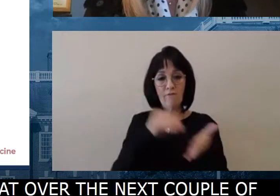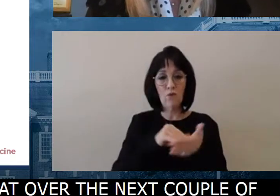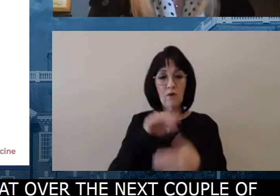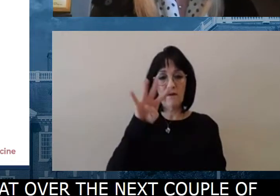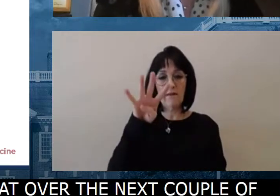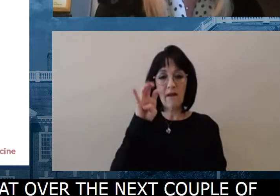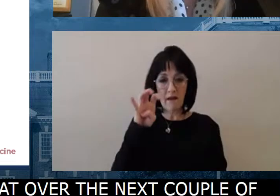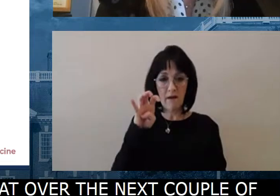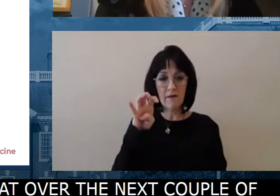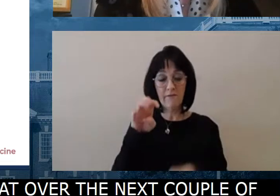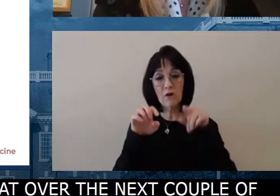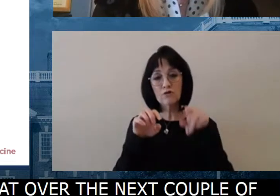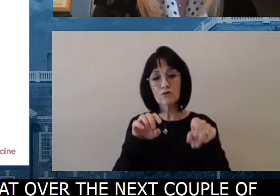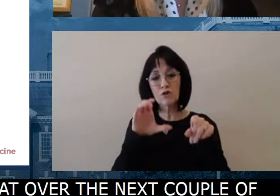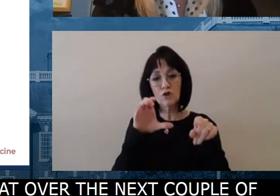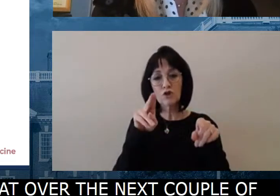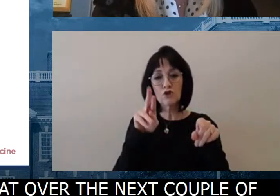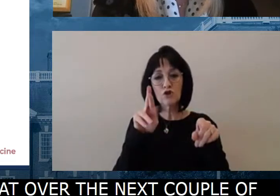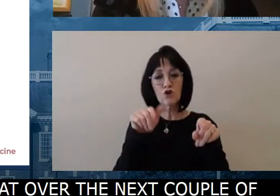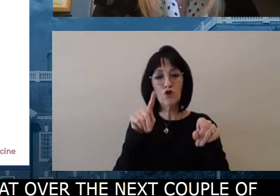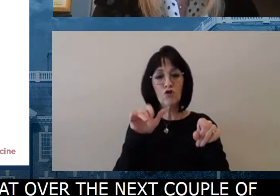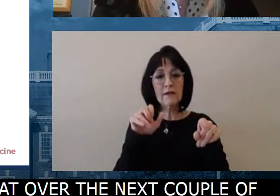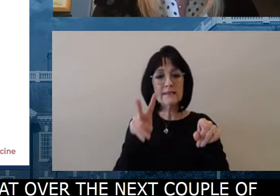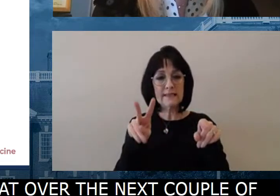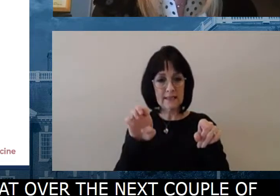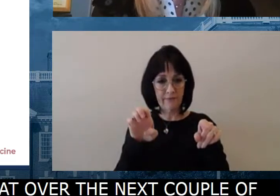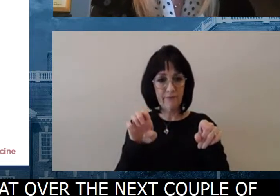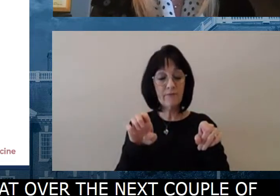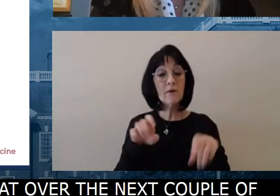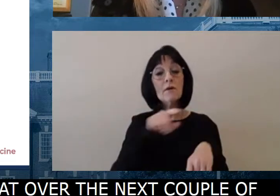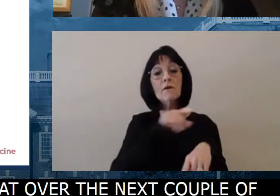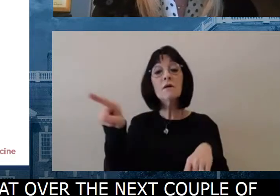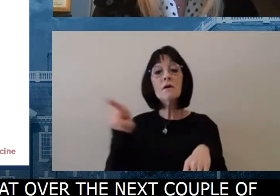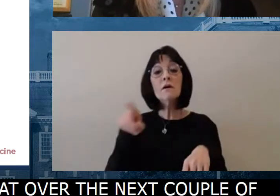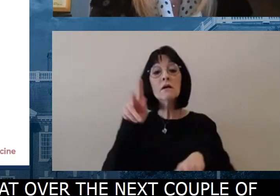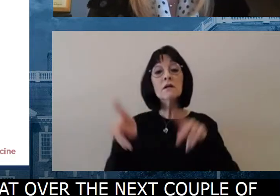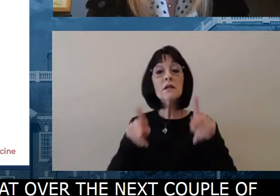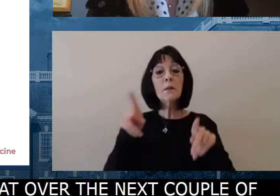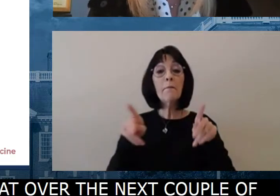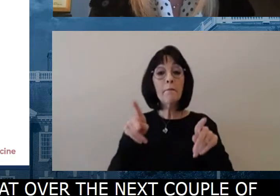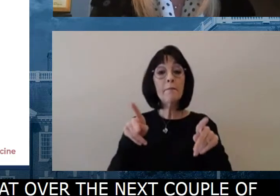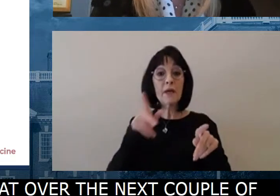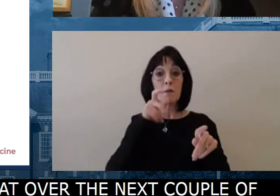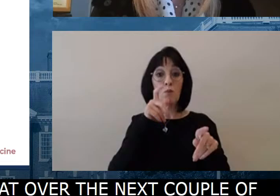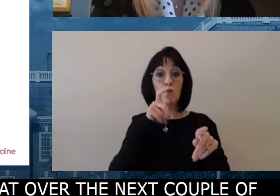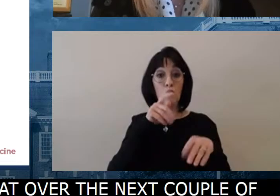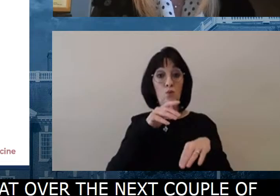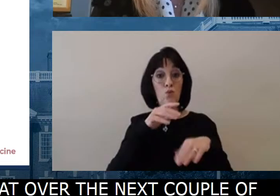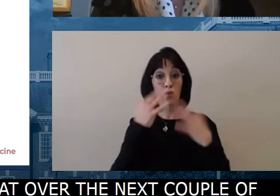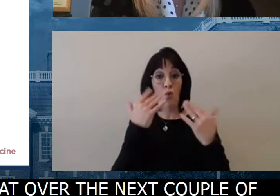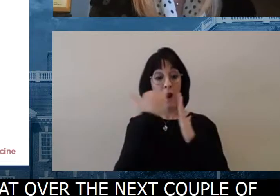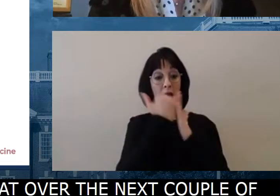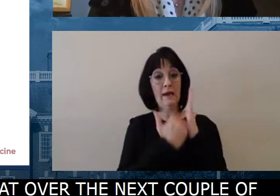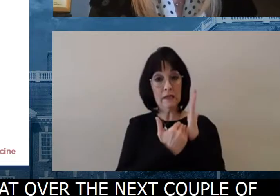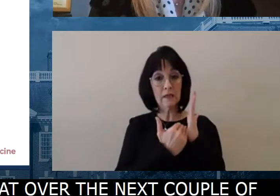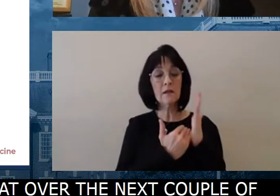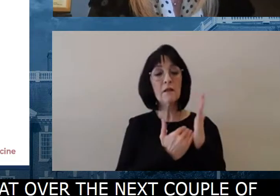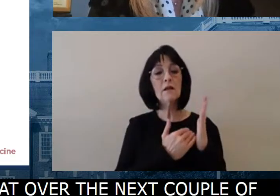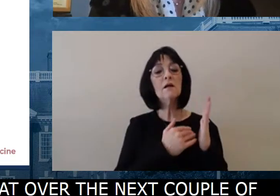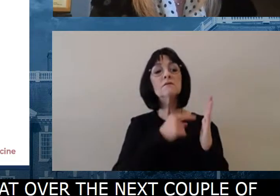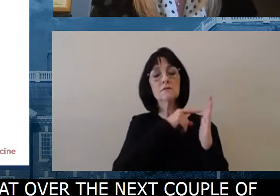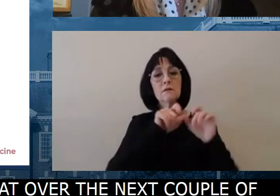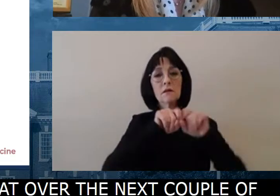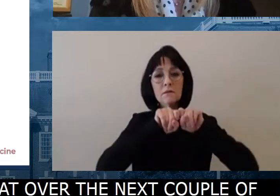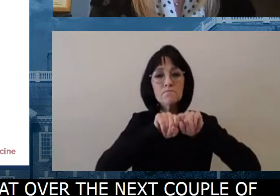the invitation for this was sent out to those on the waiting list. I think AJ is going to talk a little bit about how